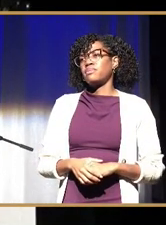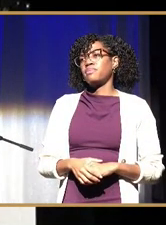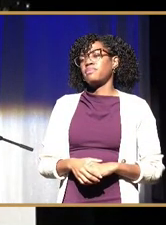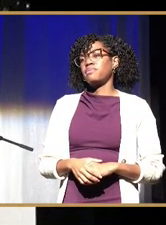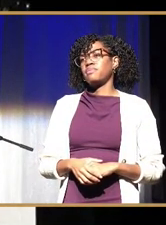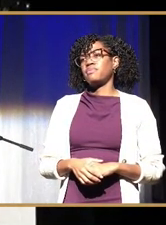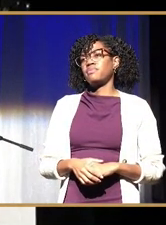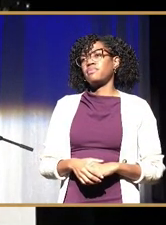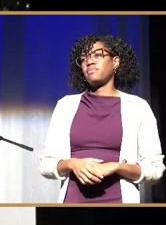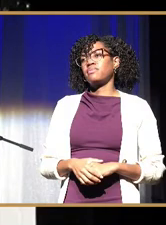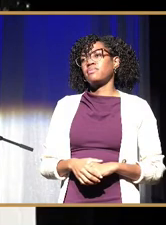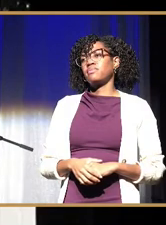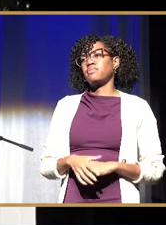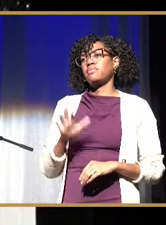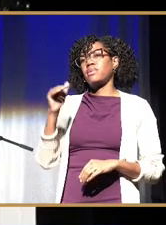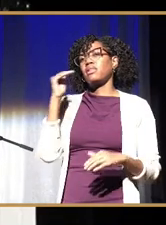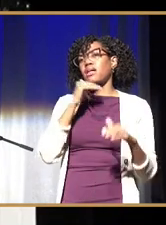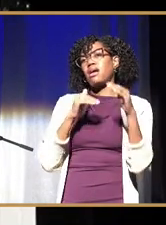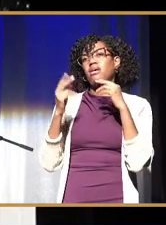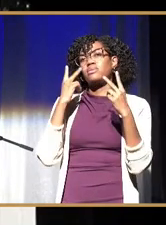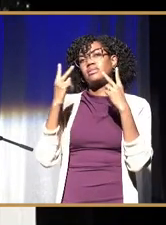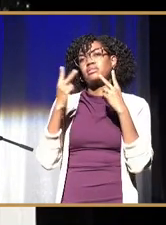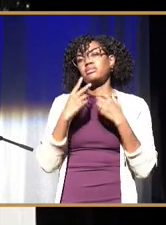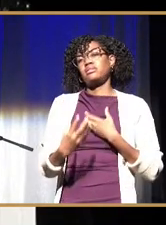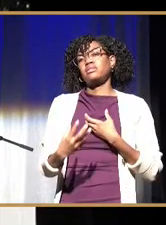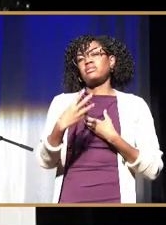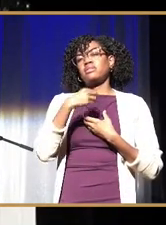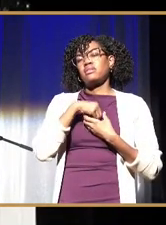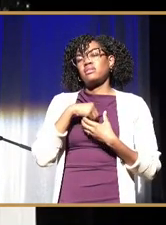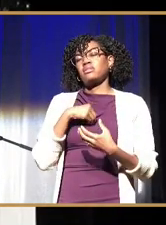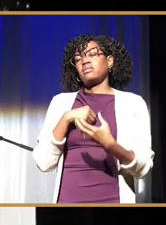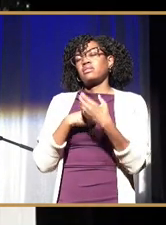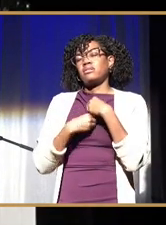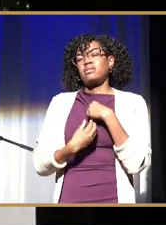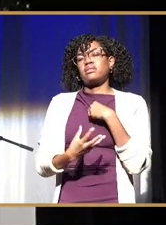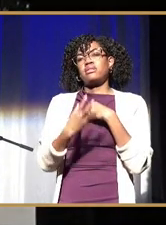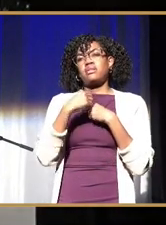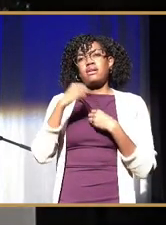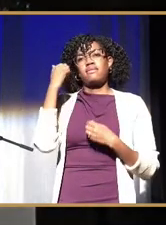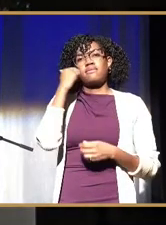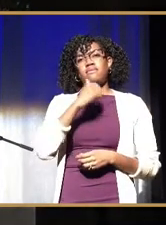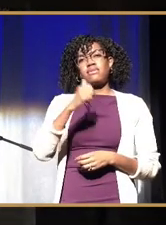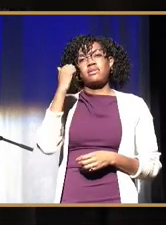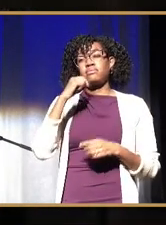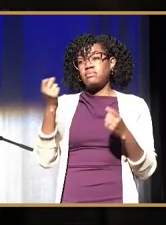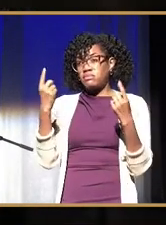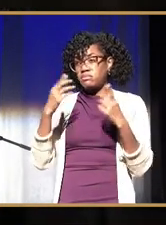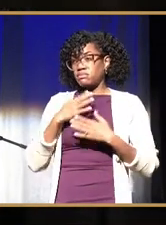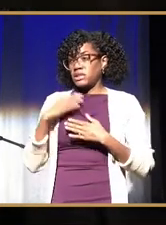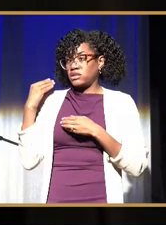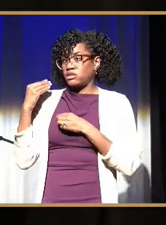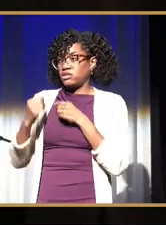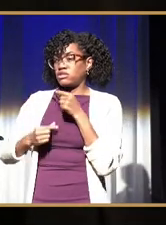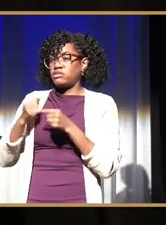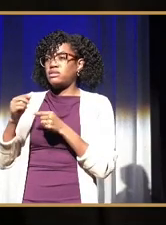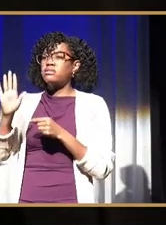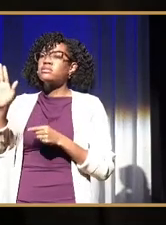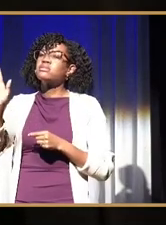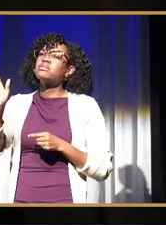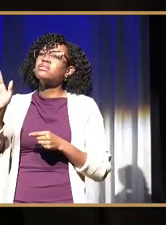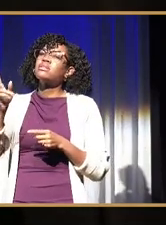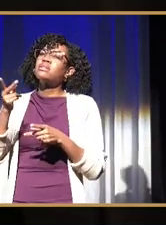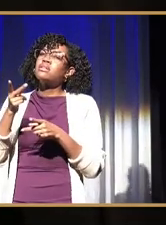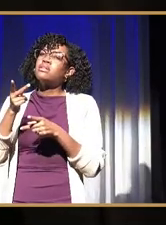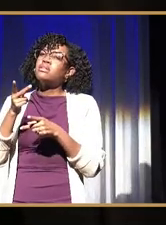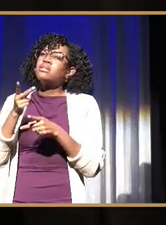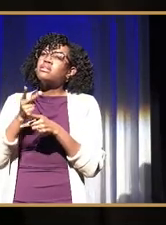And that is the lie that we internalize every single day. So I'm part of a generation that says, keep your